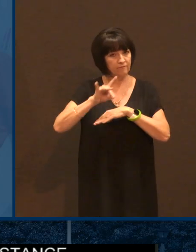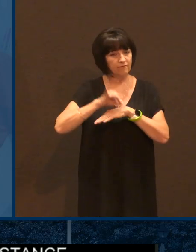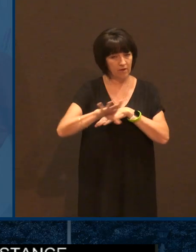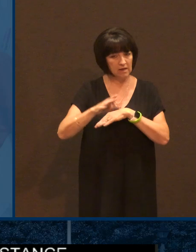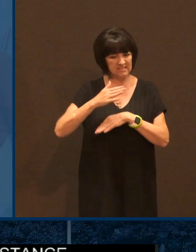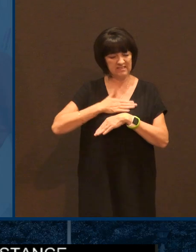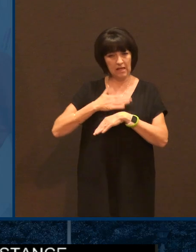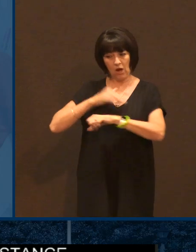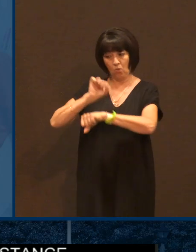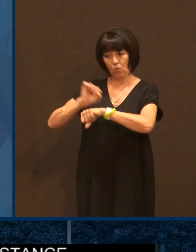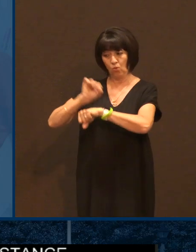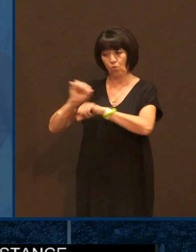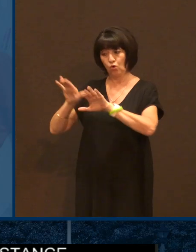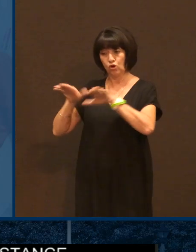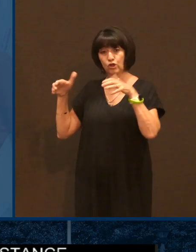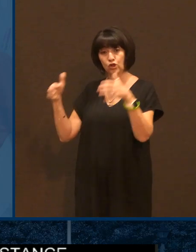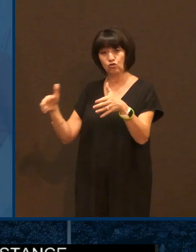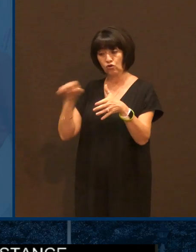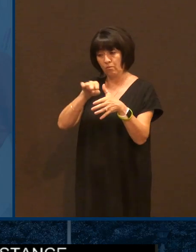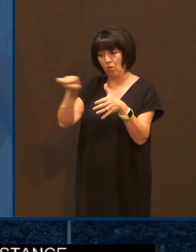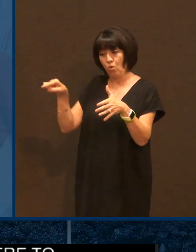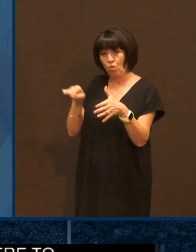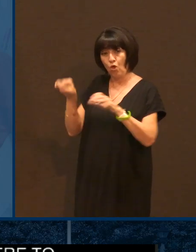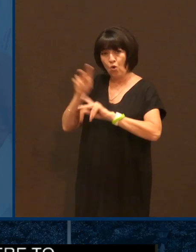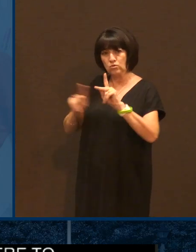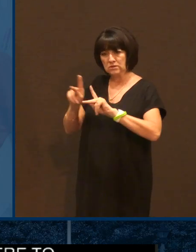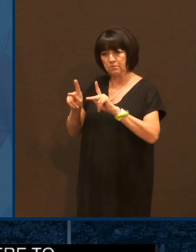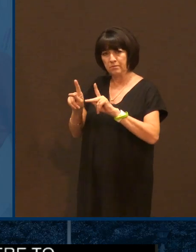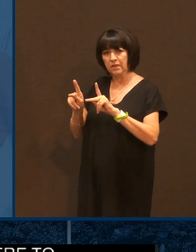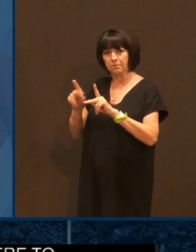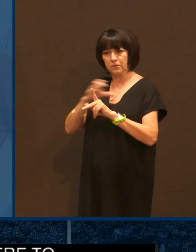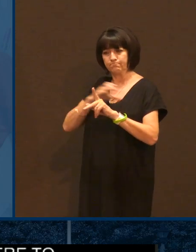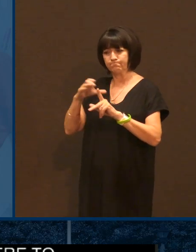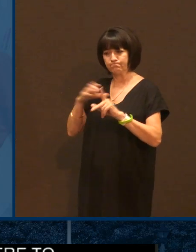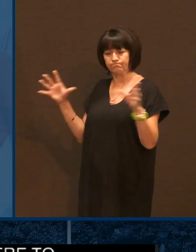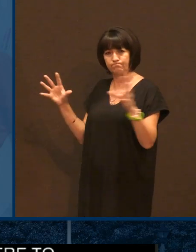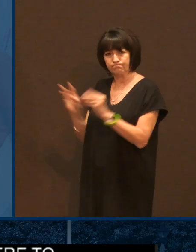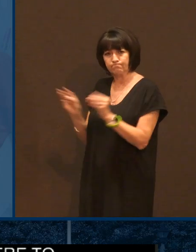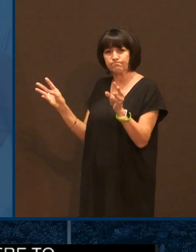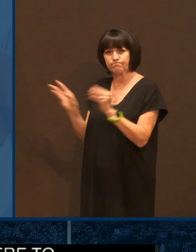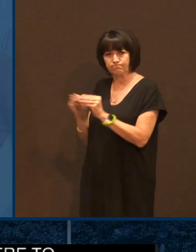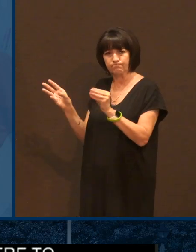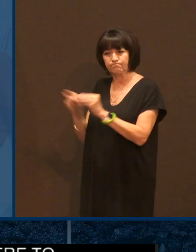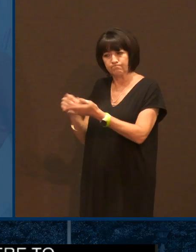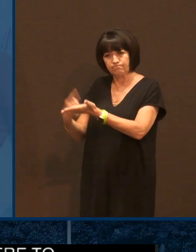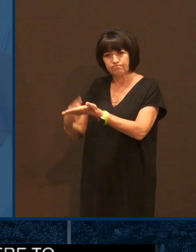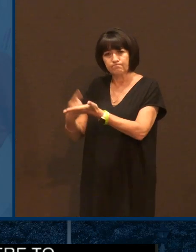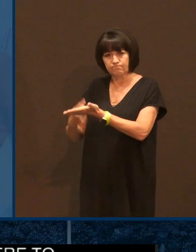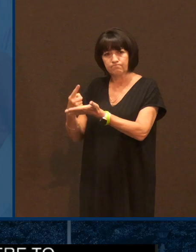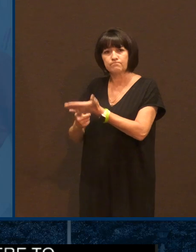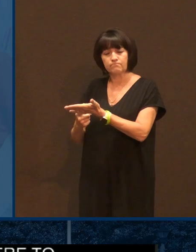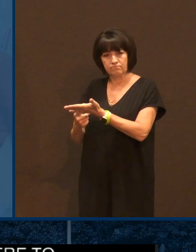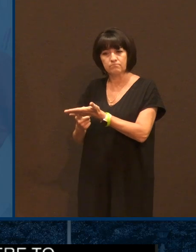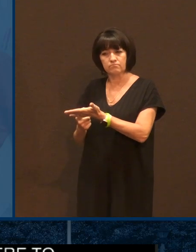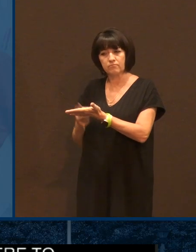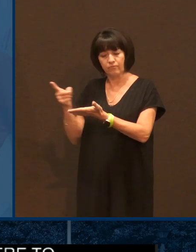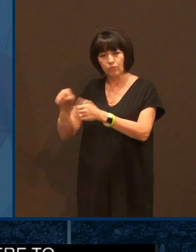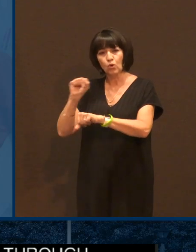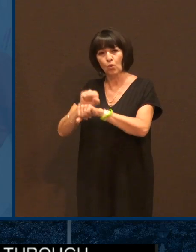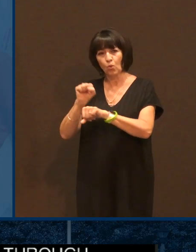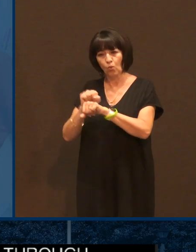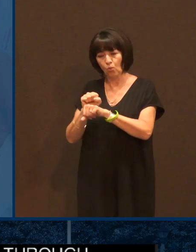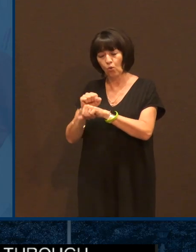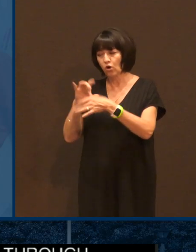been submitted to the department. The department has been working with those through the Division of Public